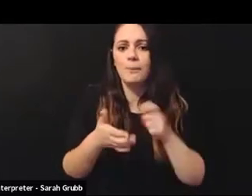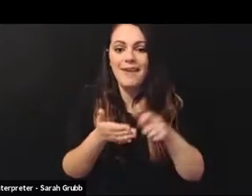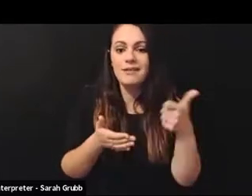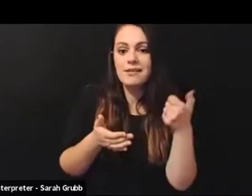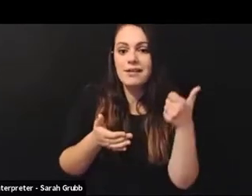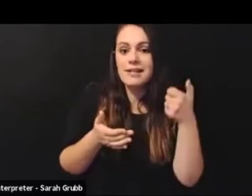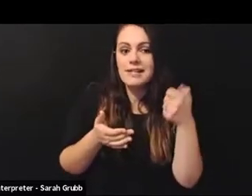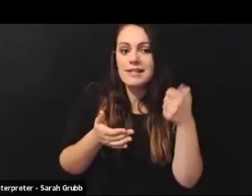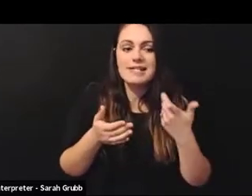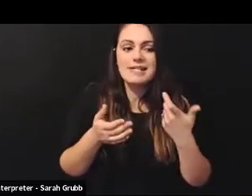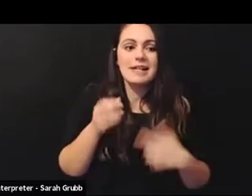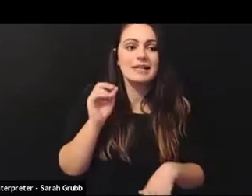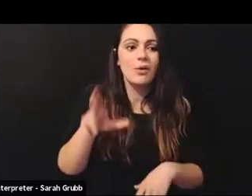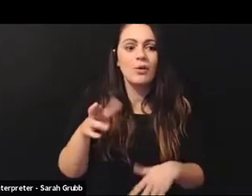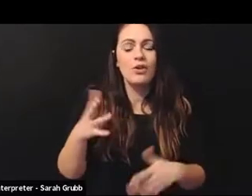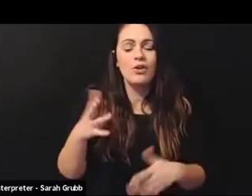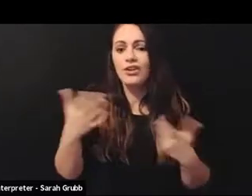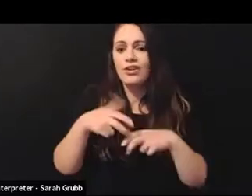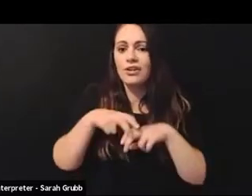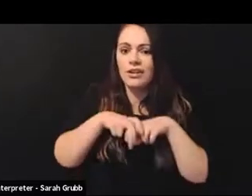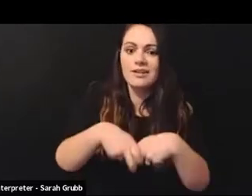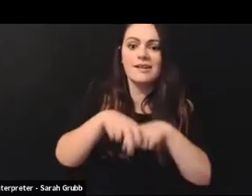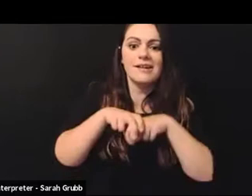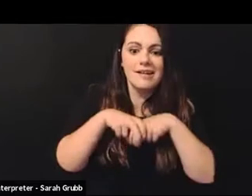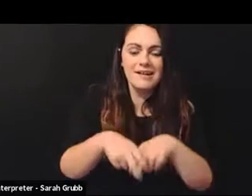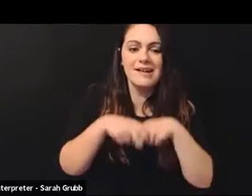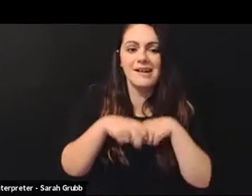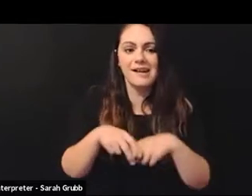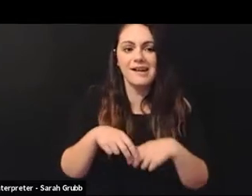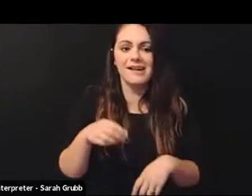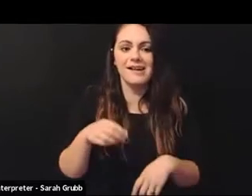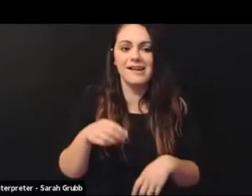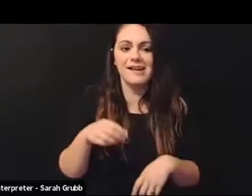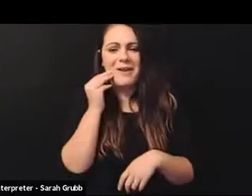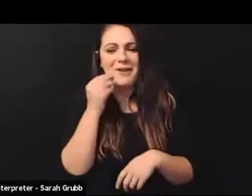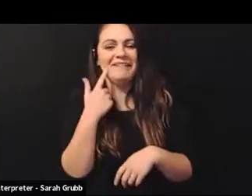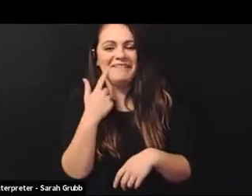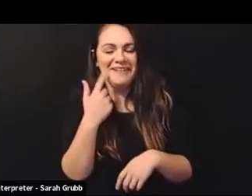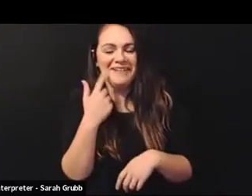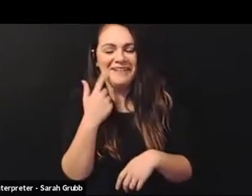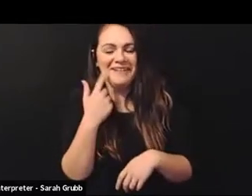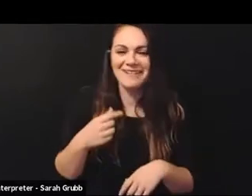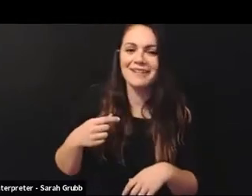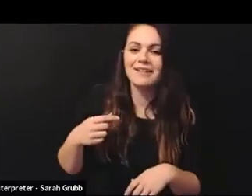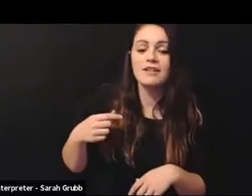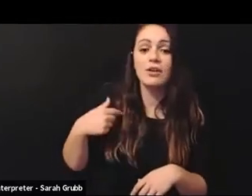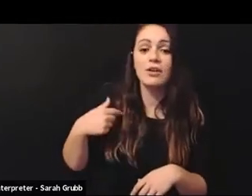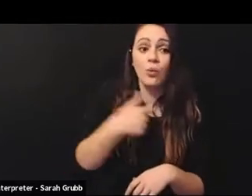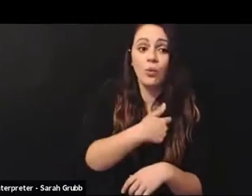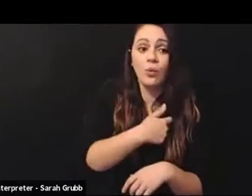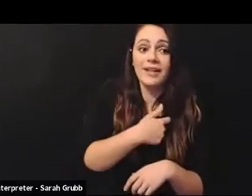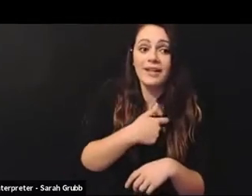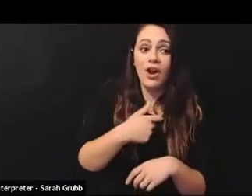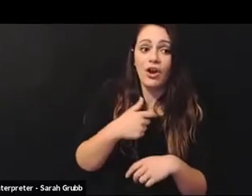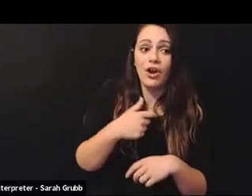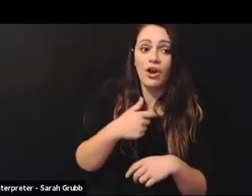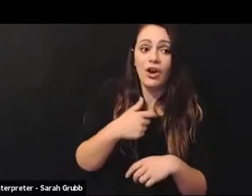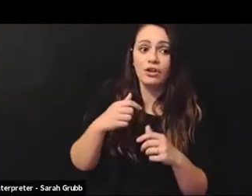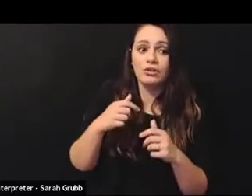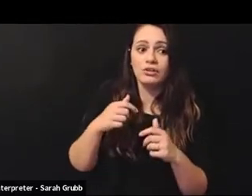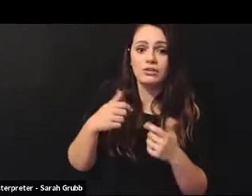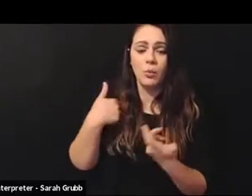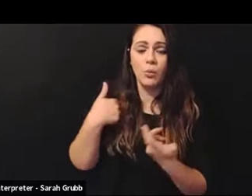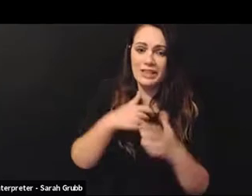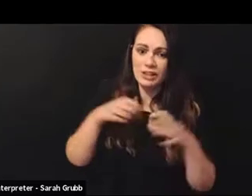rocking in your chair, right? So there's a lot, we are doing these things because it's helping us to pay attention right